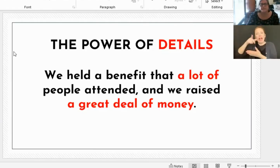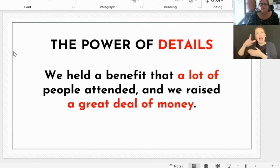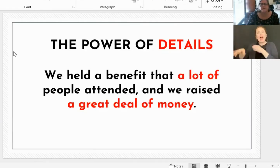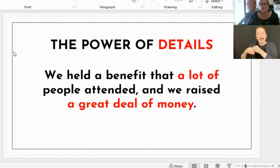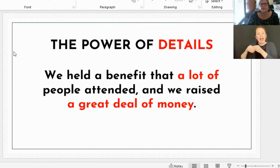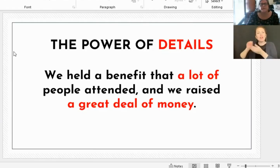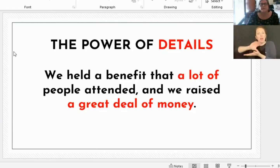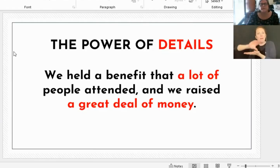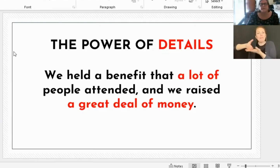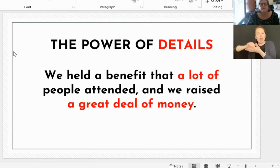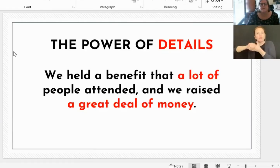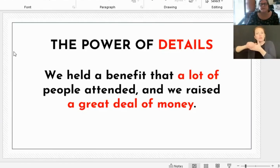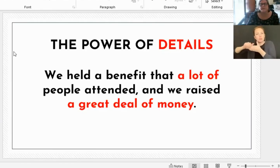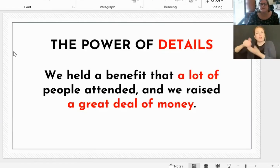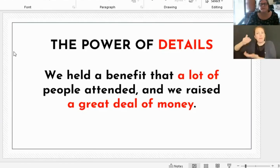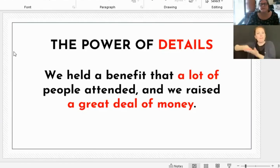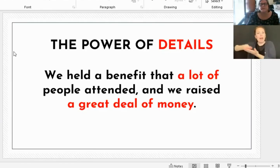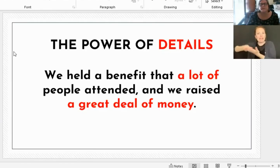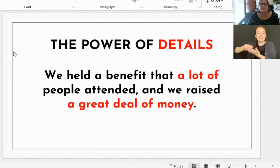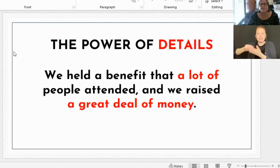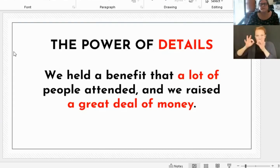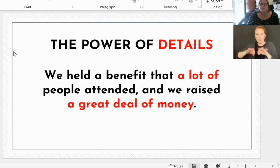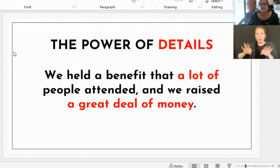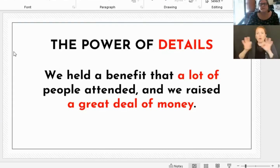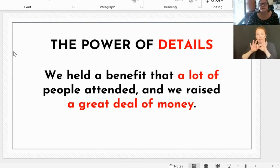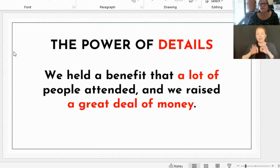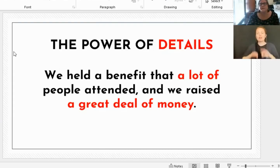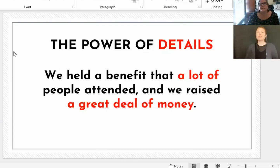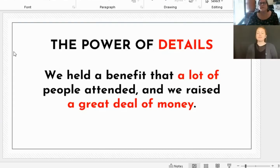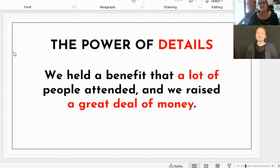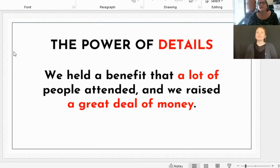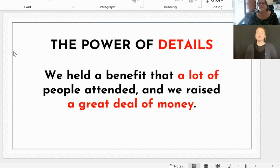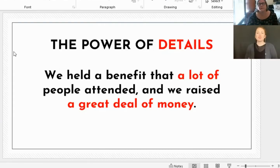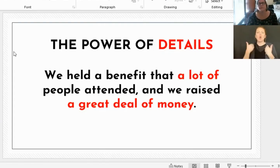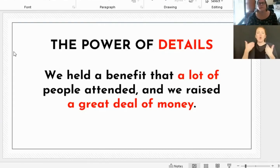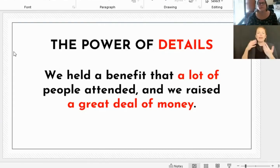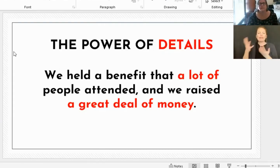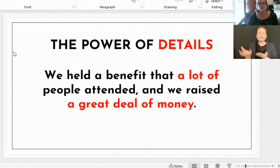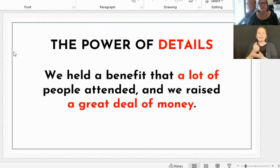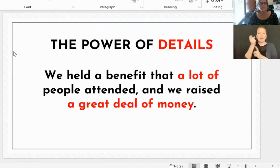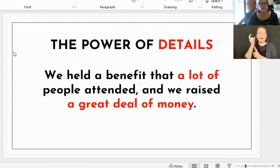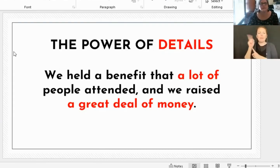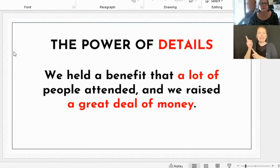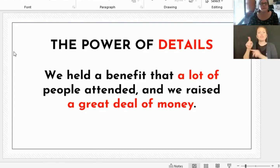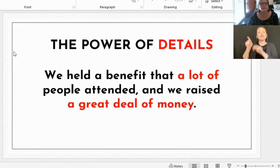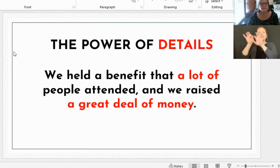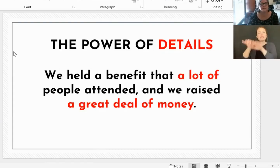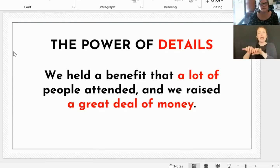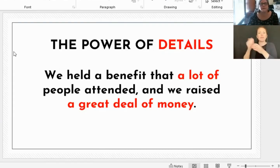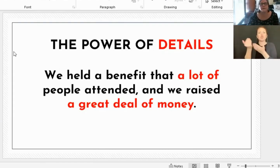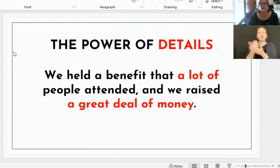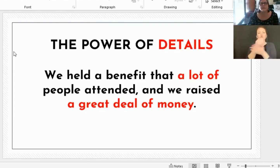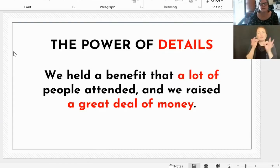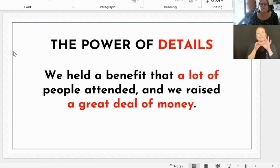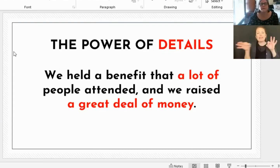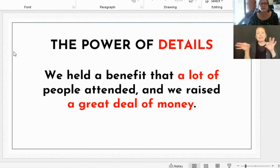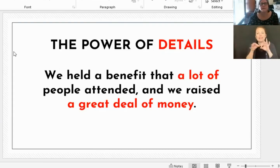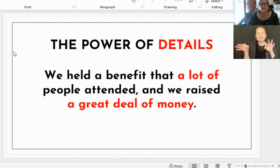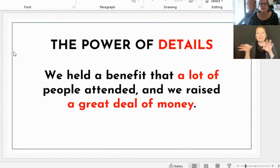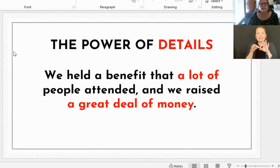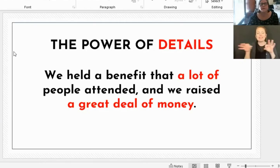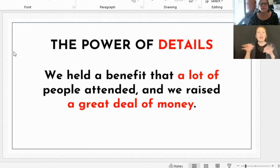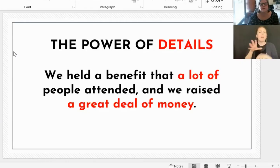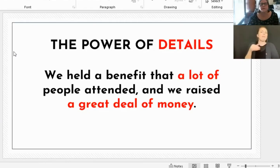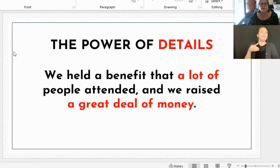for business or for applying for jobs. So take a second and do that. And we'll talk about it with our guest, because, you know, if she